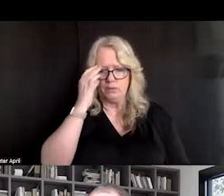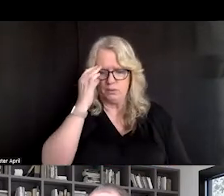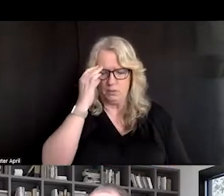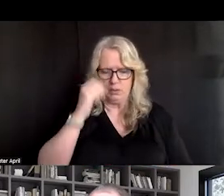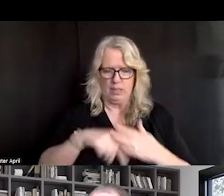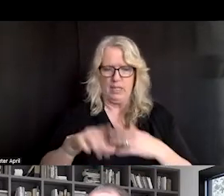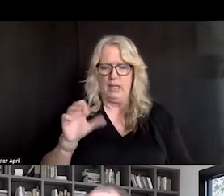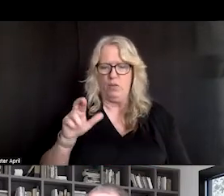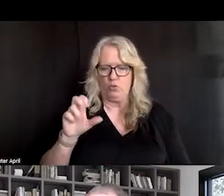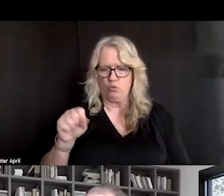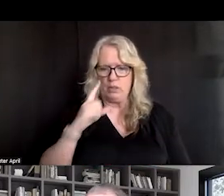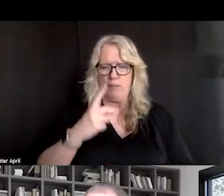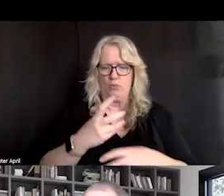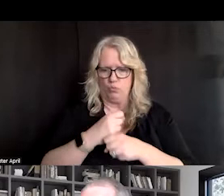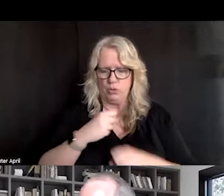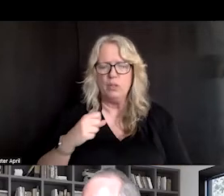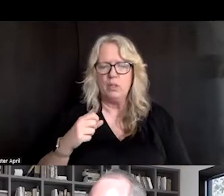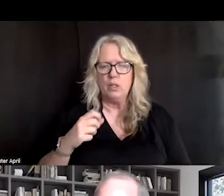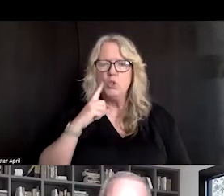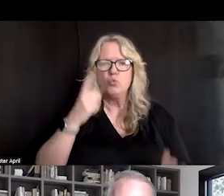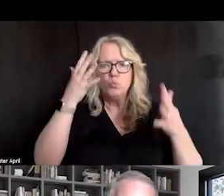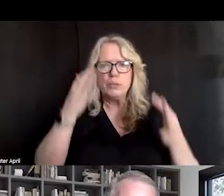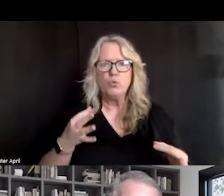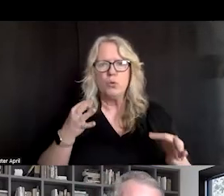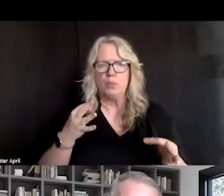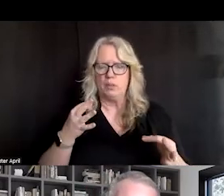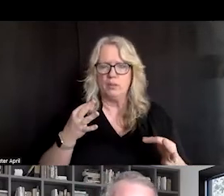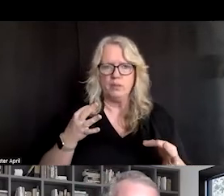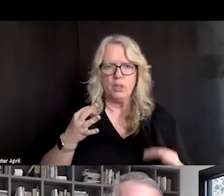receiving facility equation to determine throughput?